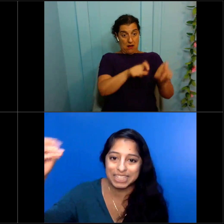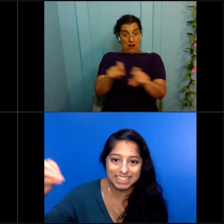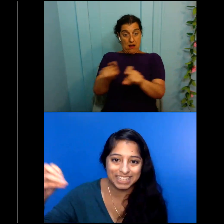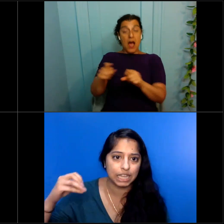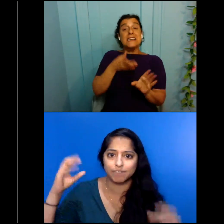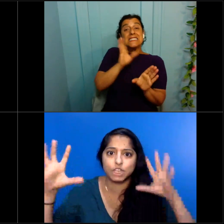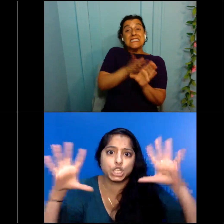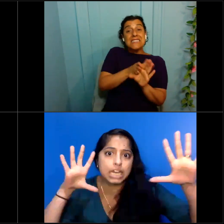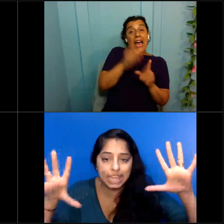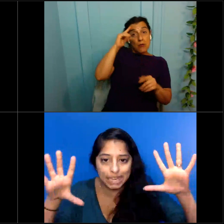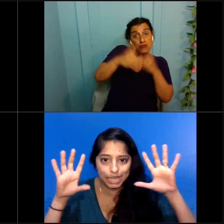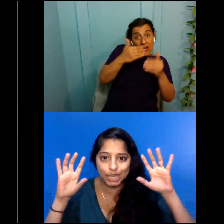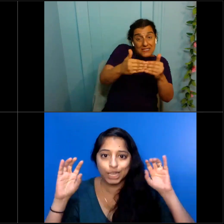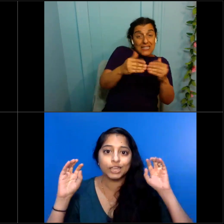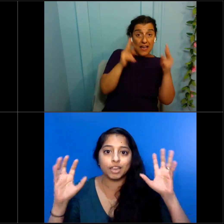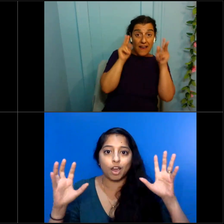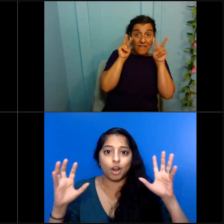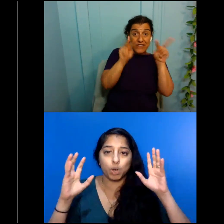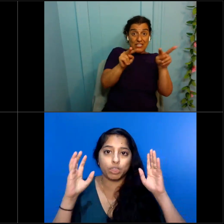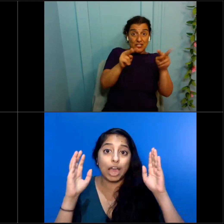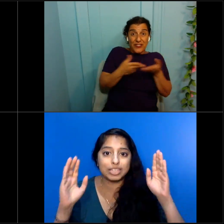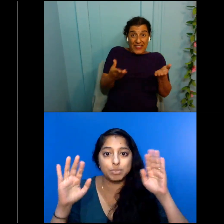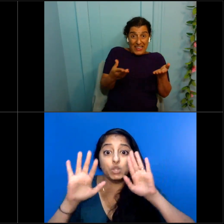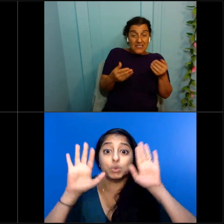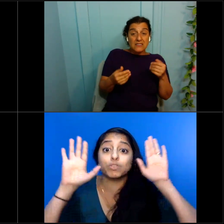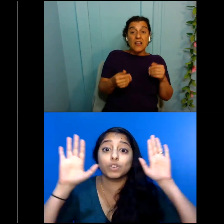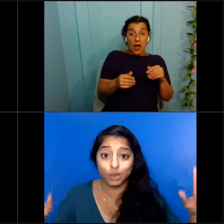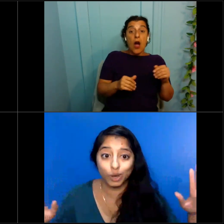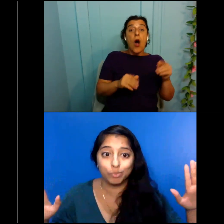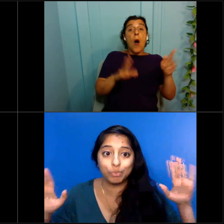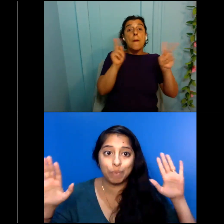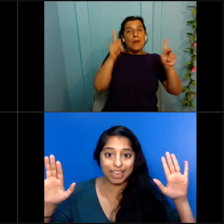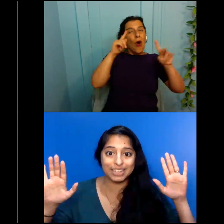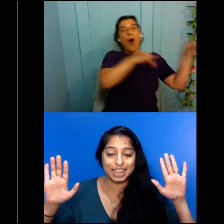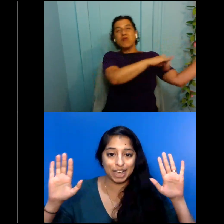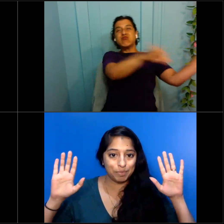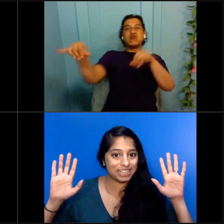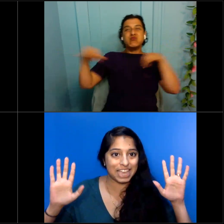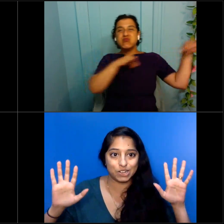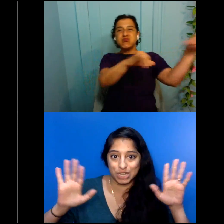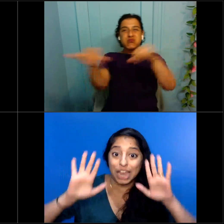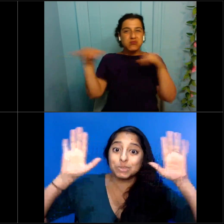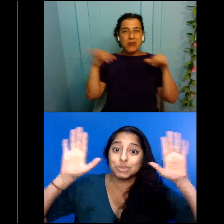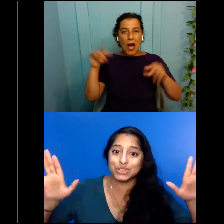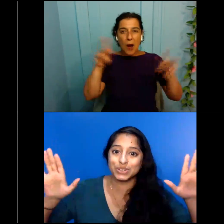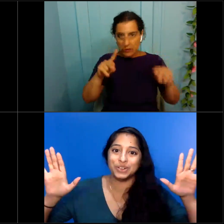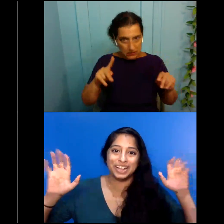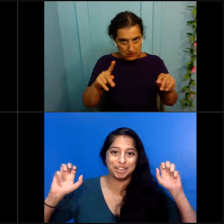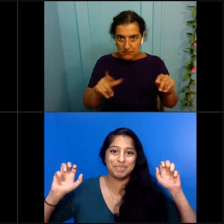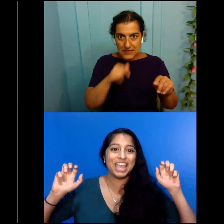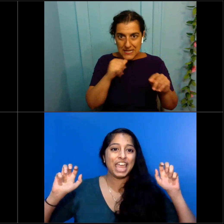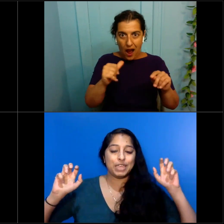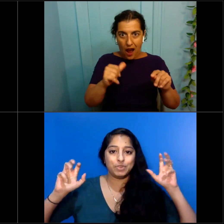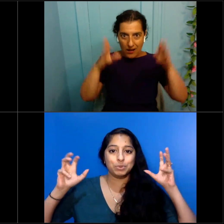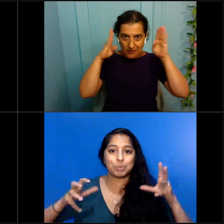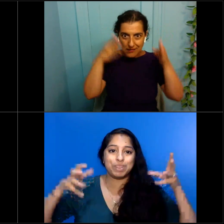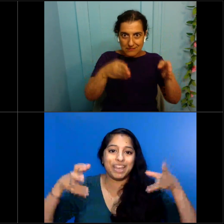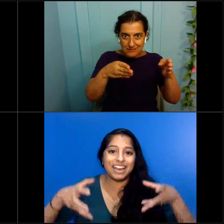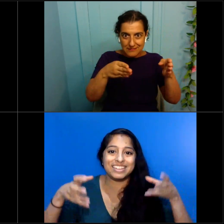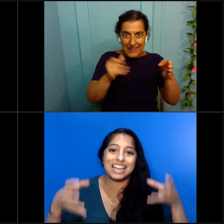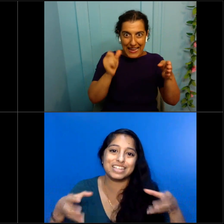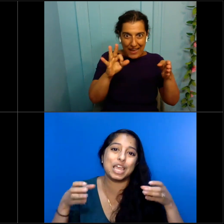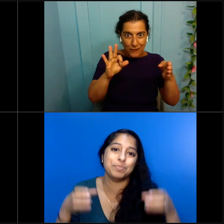psychological processes, like vision things, like were thought to be universal, and it's actually not universal if you